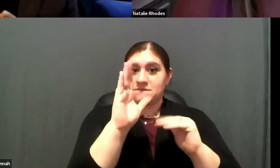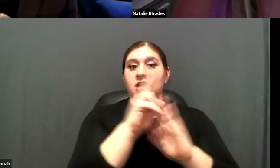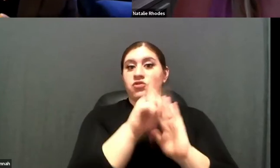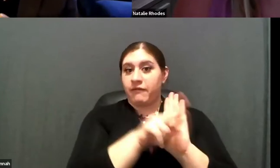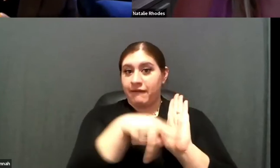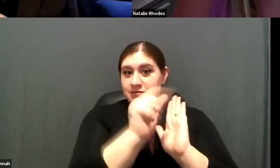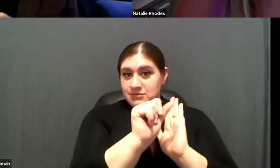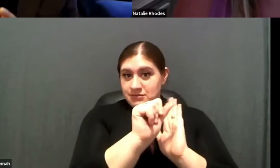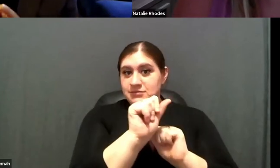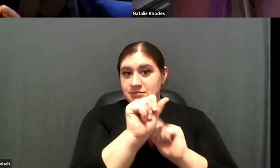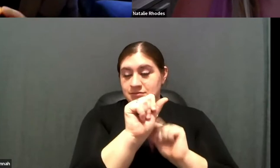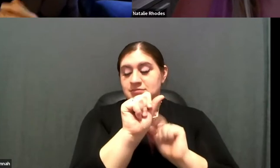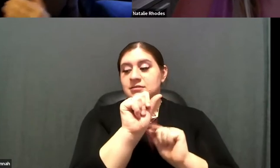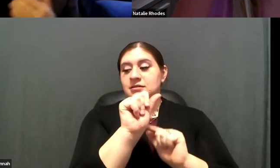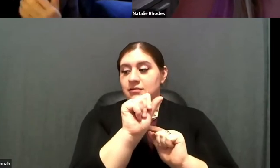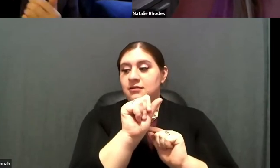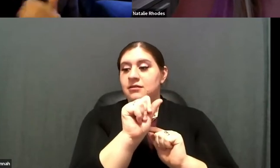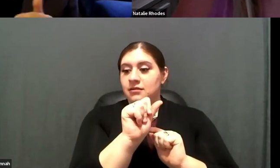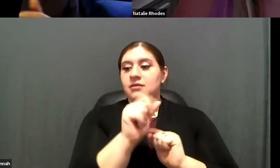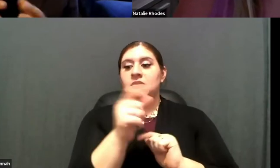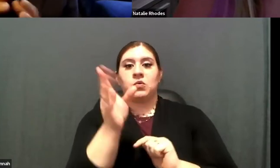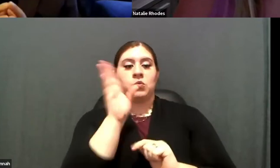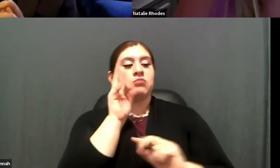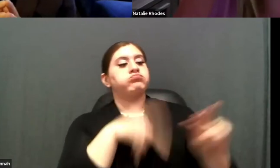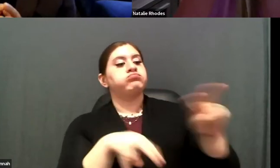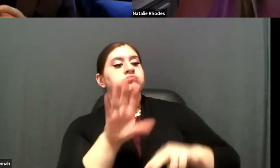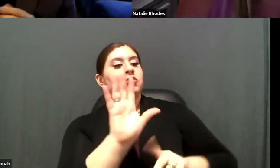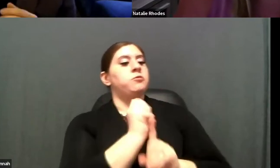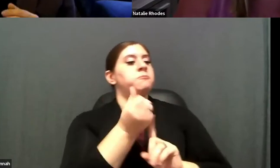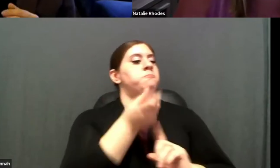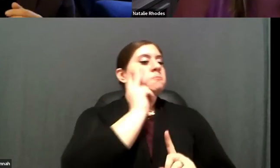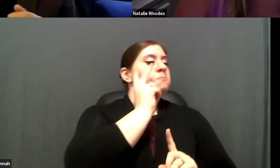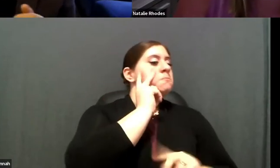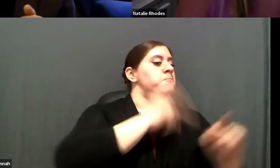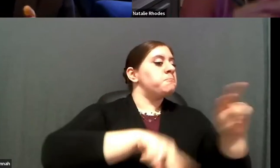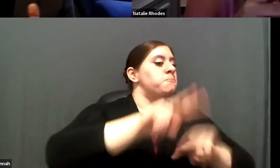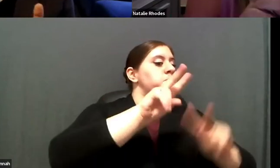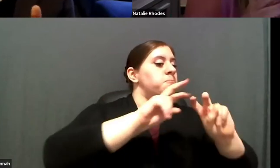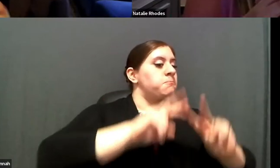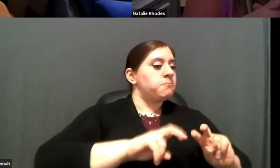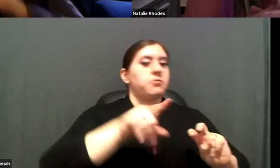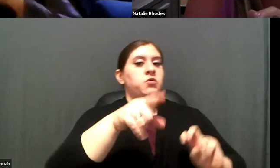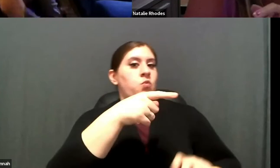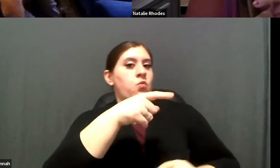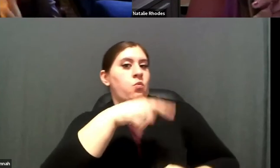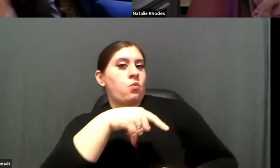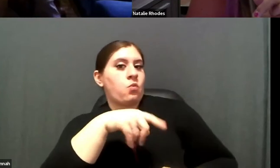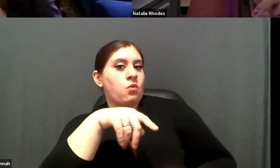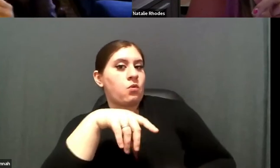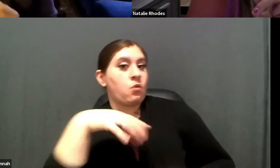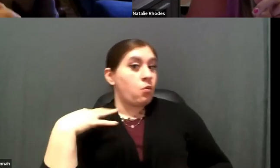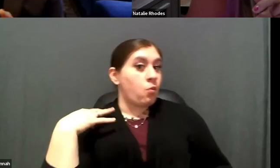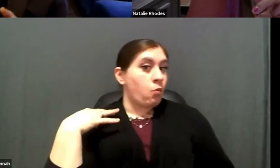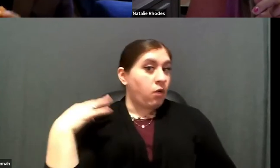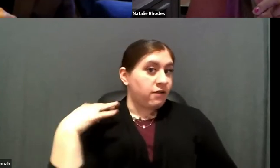GPA, then we'll take a look at your situation and you are eligible. I'm not saying everybody automatically, but